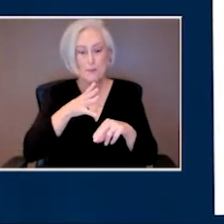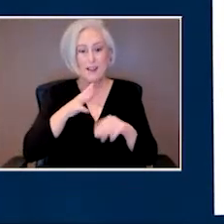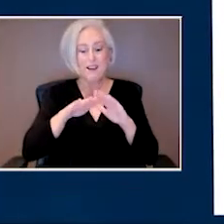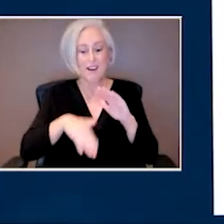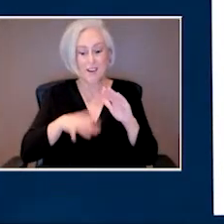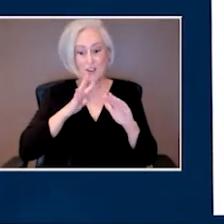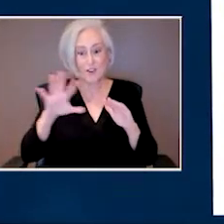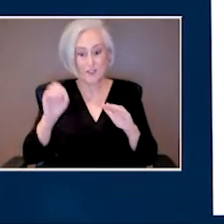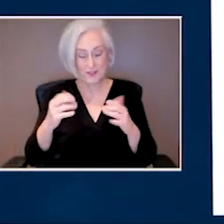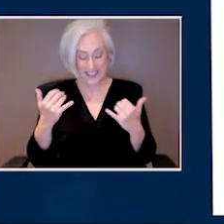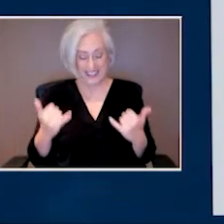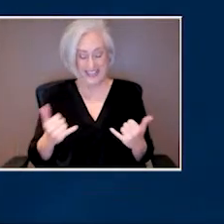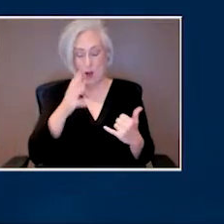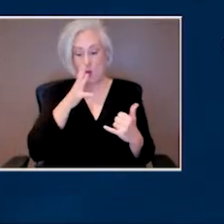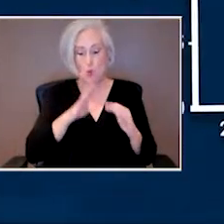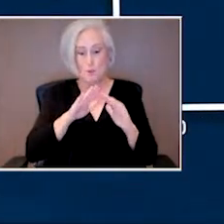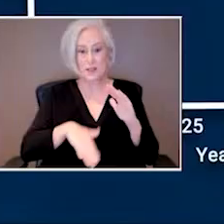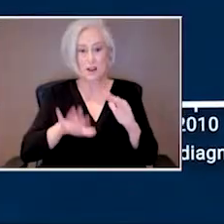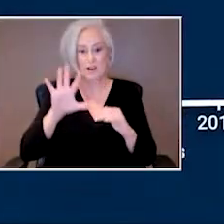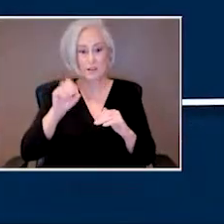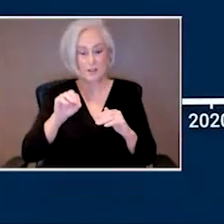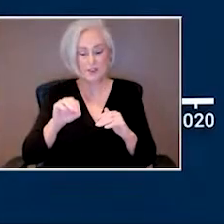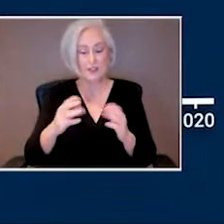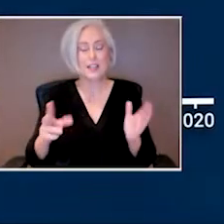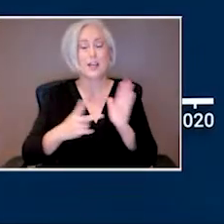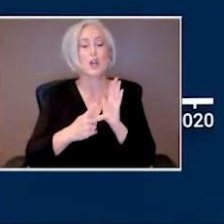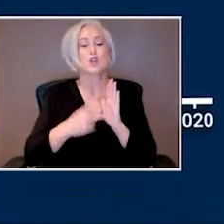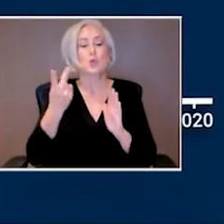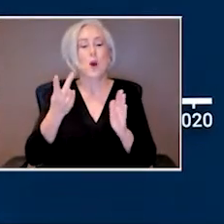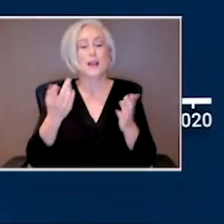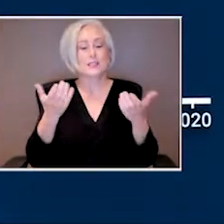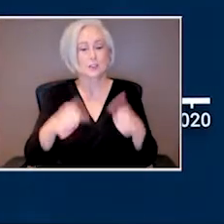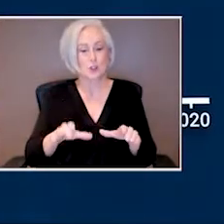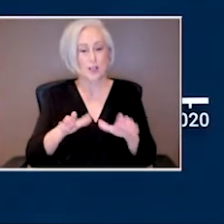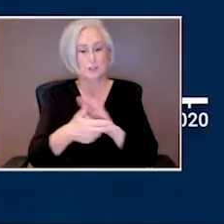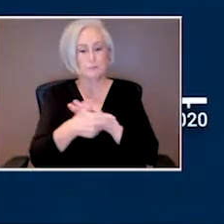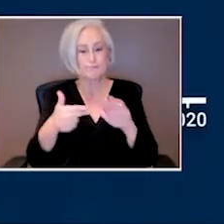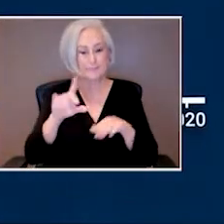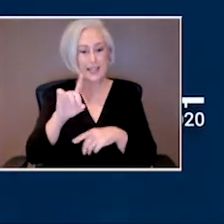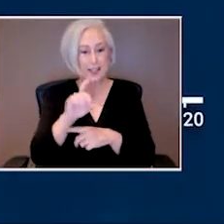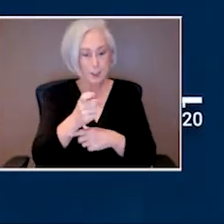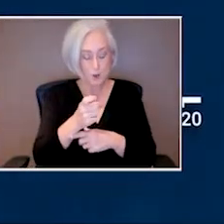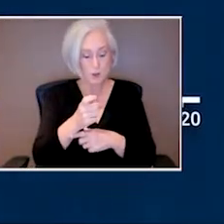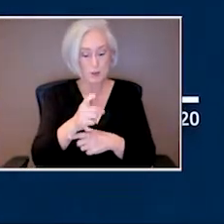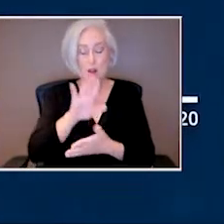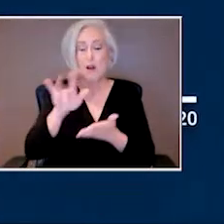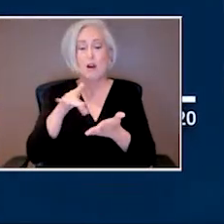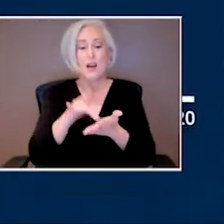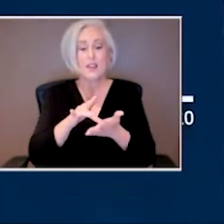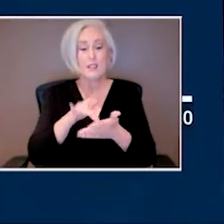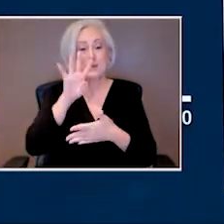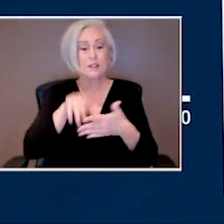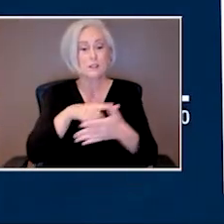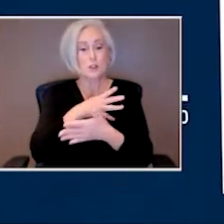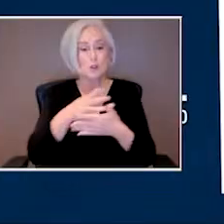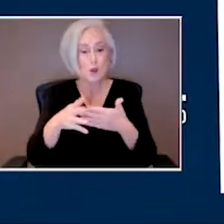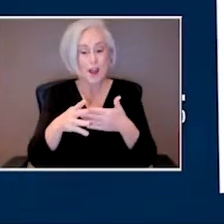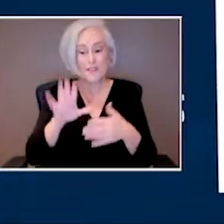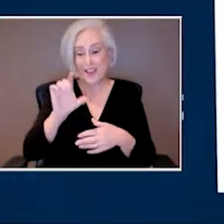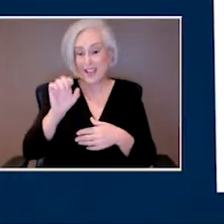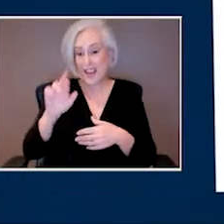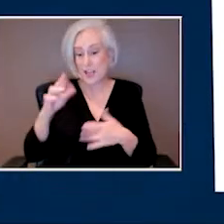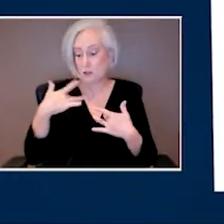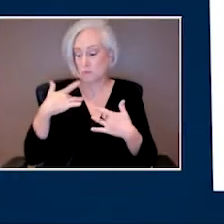to be diagnosed as young men. Looking at the middle graph for people ages 50 to 64, cancer rates used to be higher among